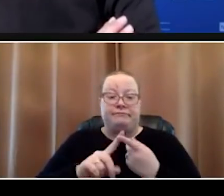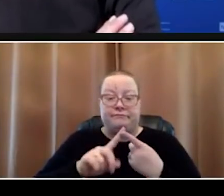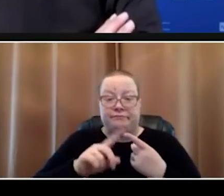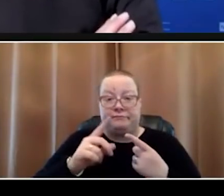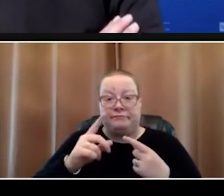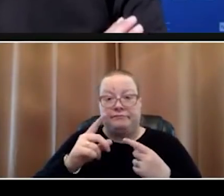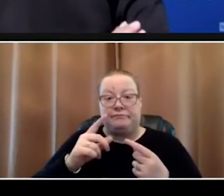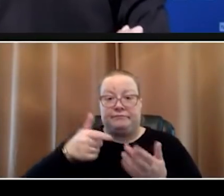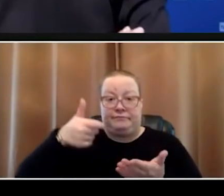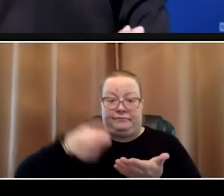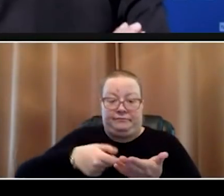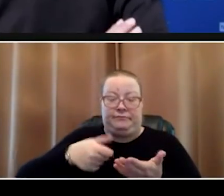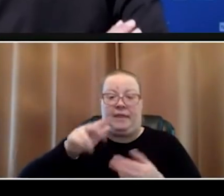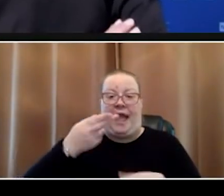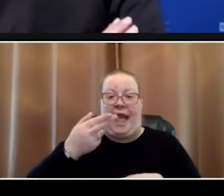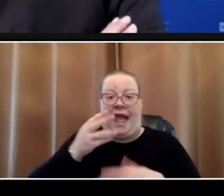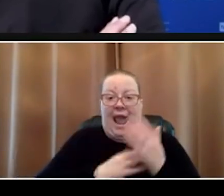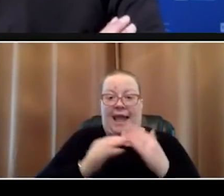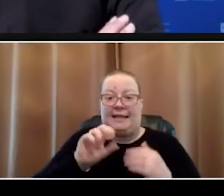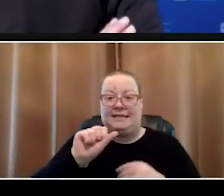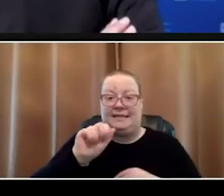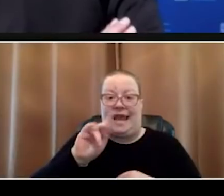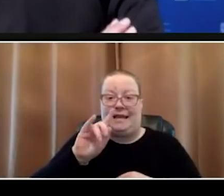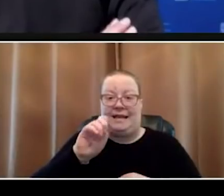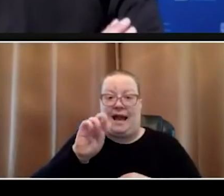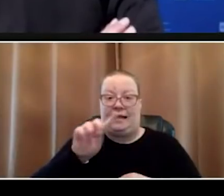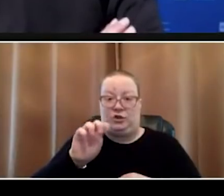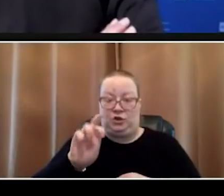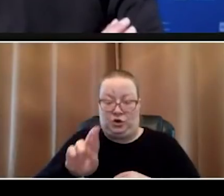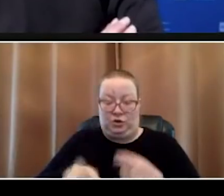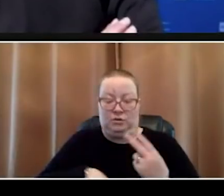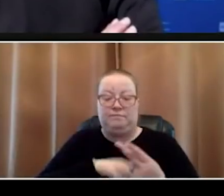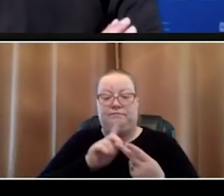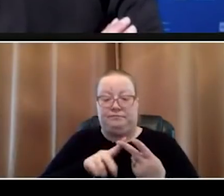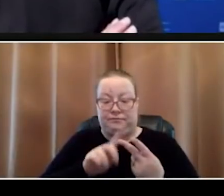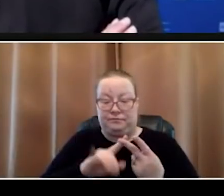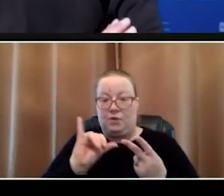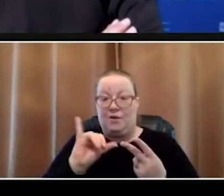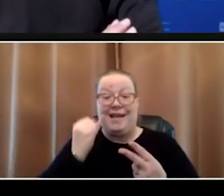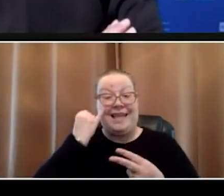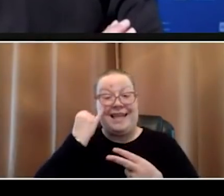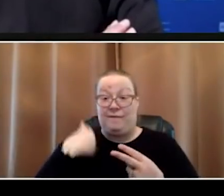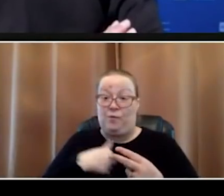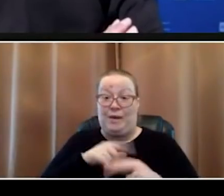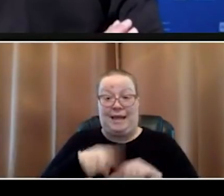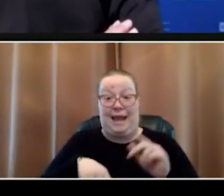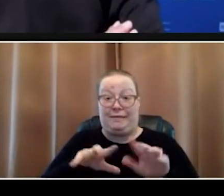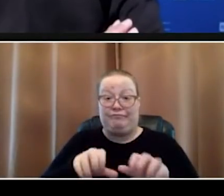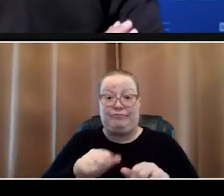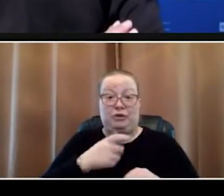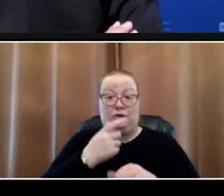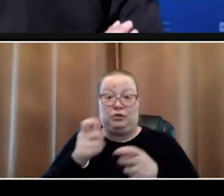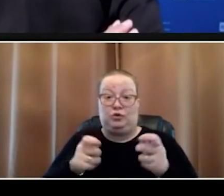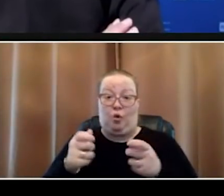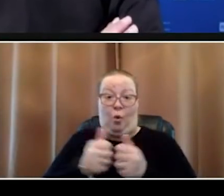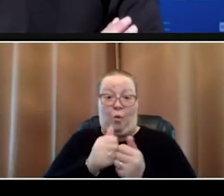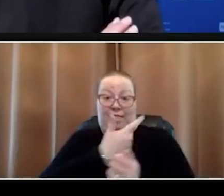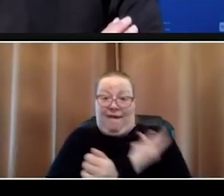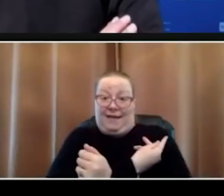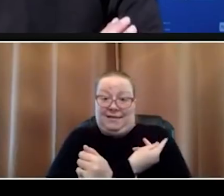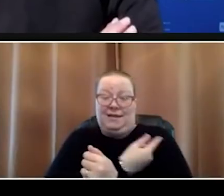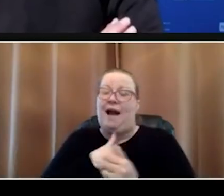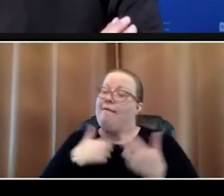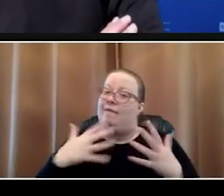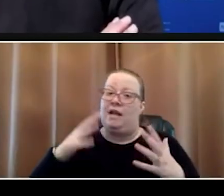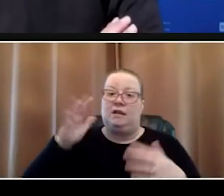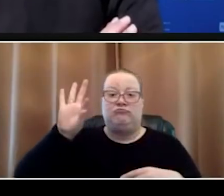one. The other thing that I think, if we don't get control with a vaccine, that I have been talking about for months now, is to